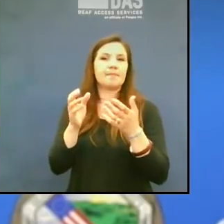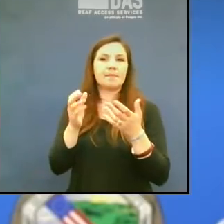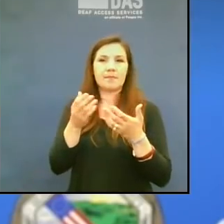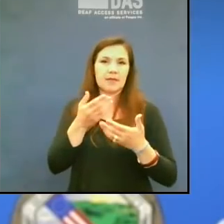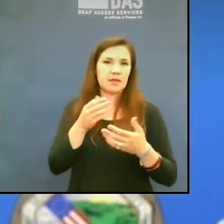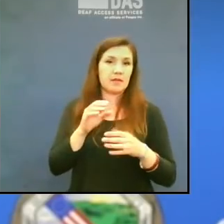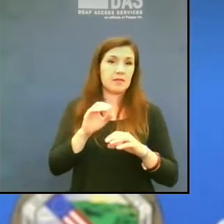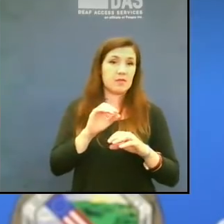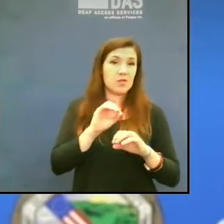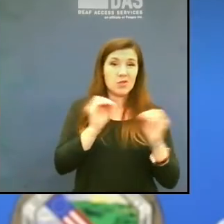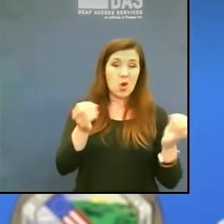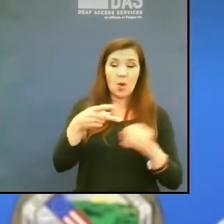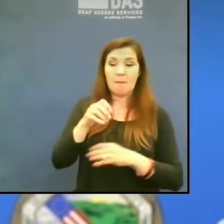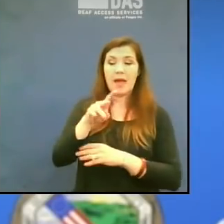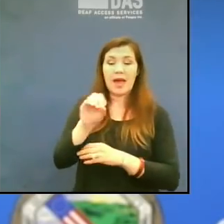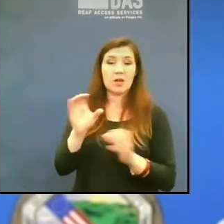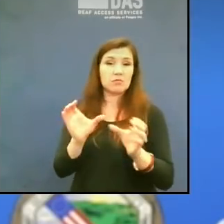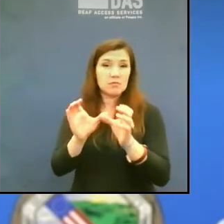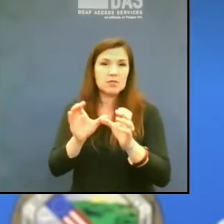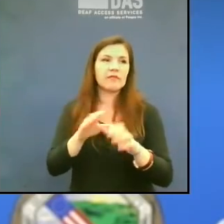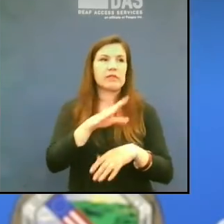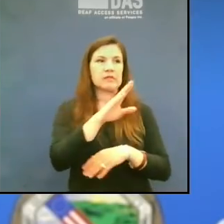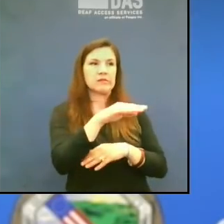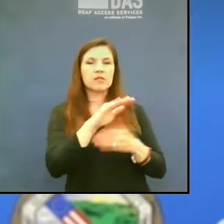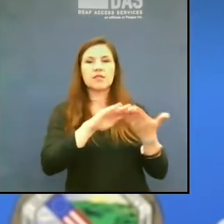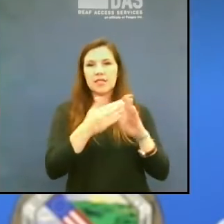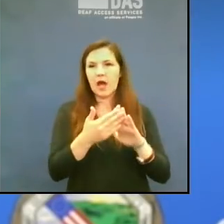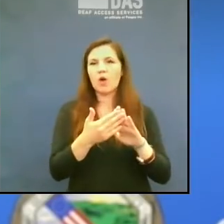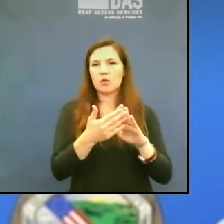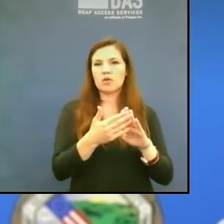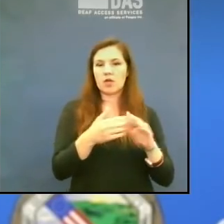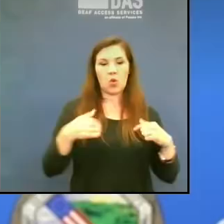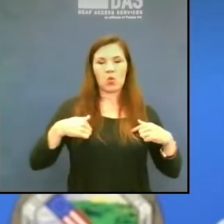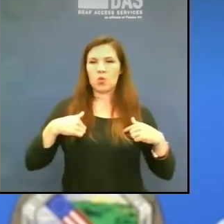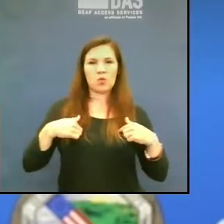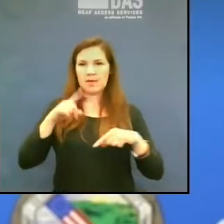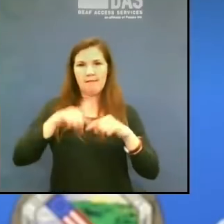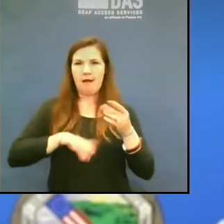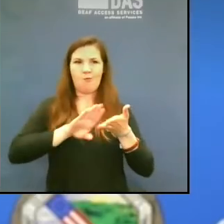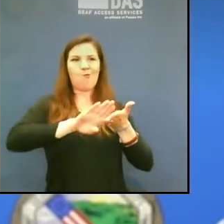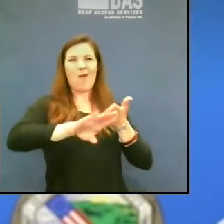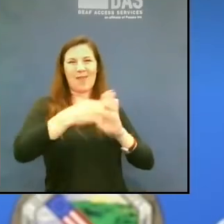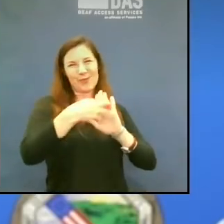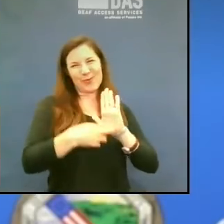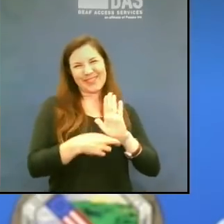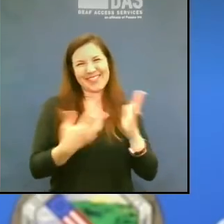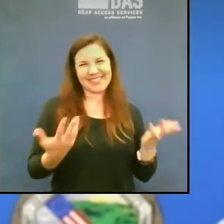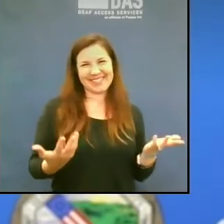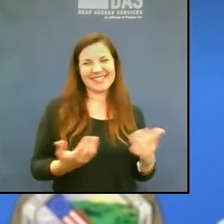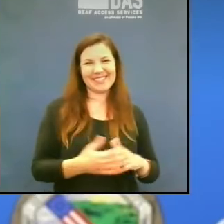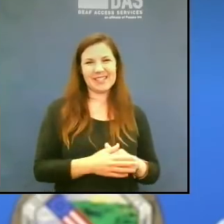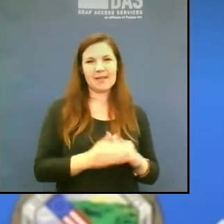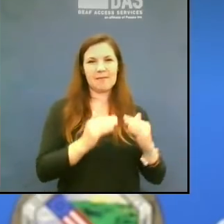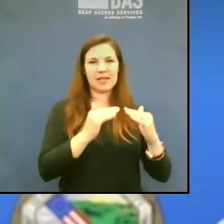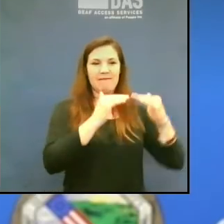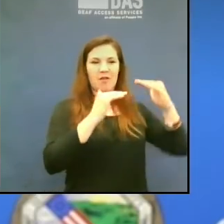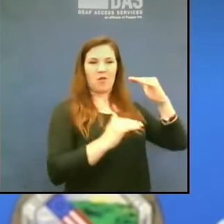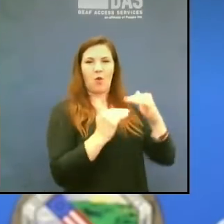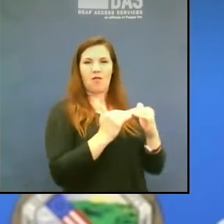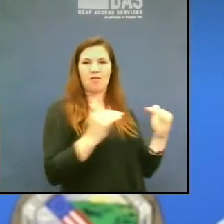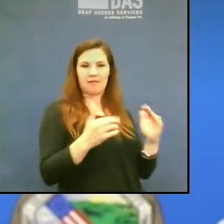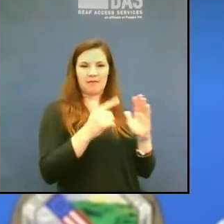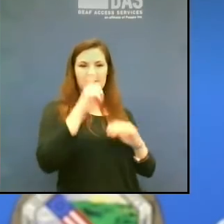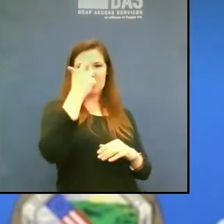patio permit right now, you need to talk to your town or city on that. Erie County cannot waive any rule that is a lower level government's